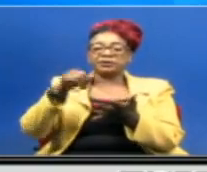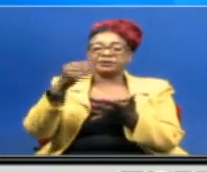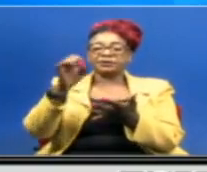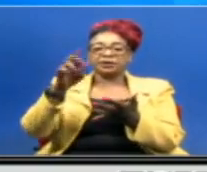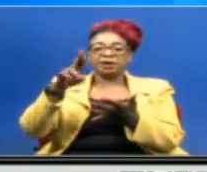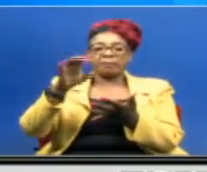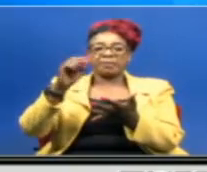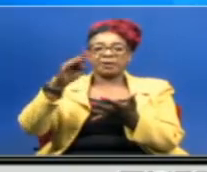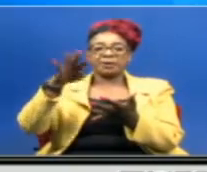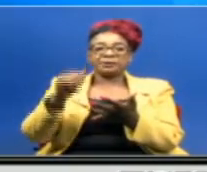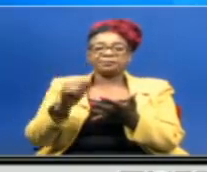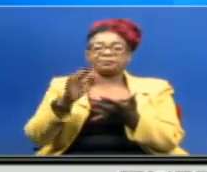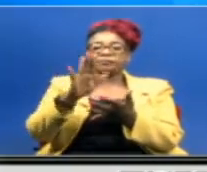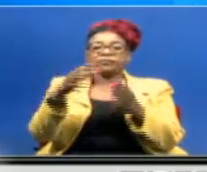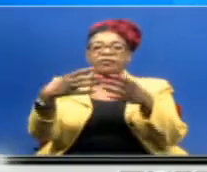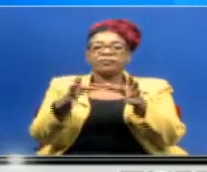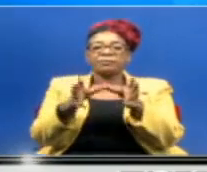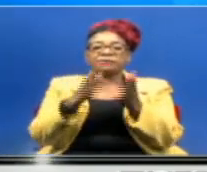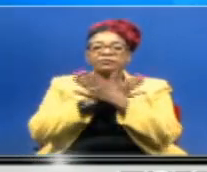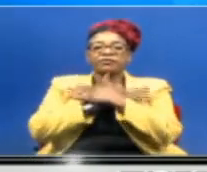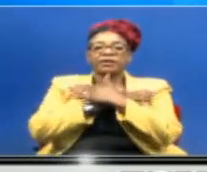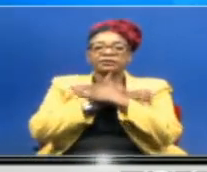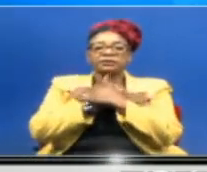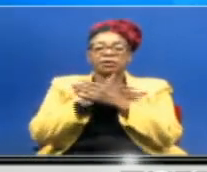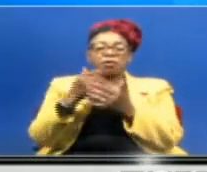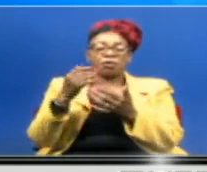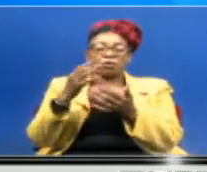his family, friends, colleagues and